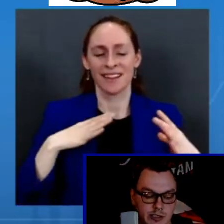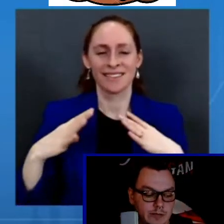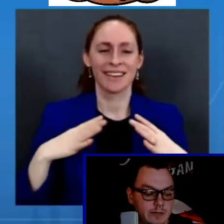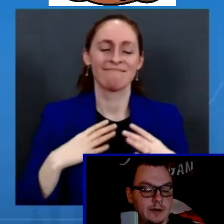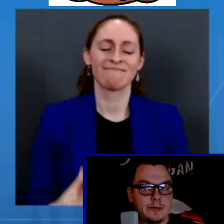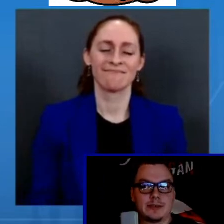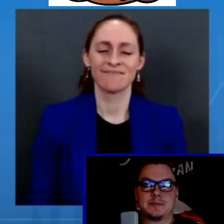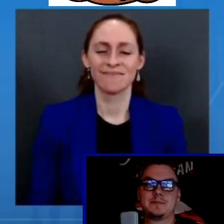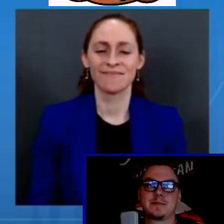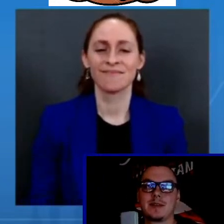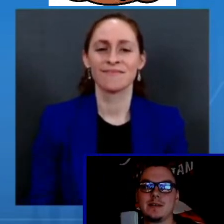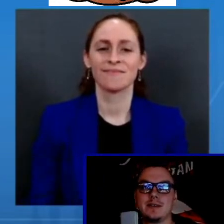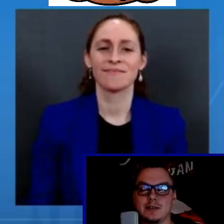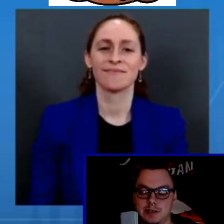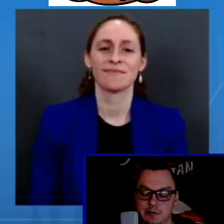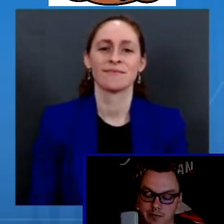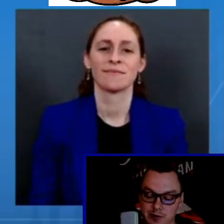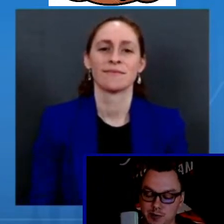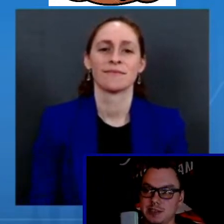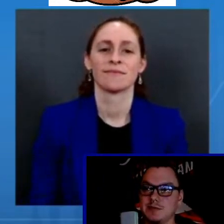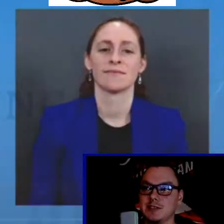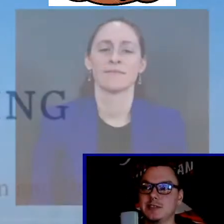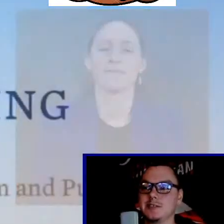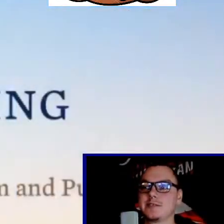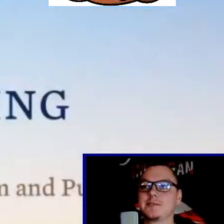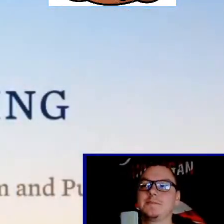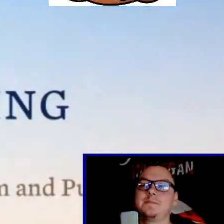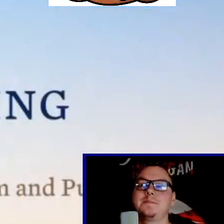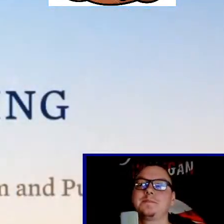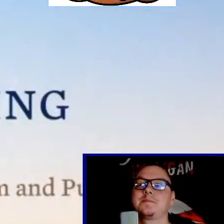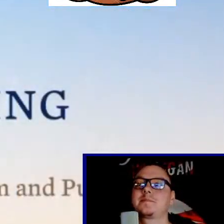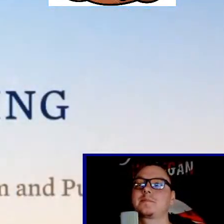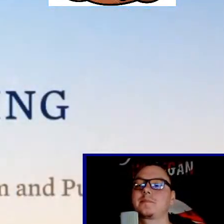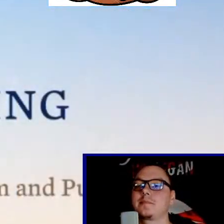Eat shit. Anyways, let's get ready for the Pledge of Allegiance.